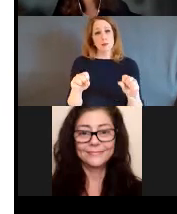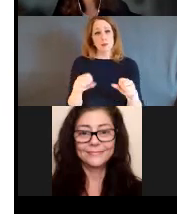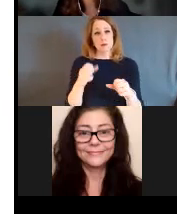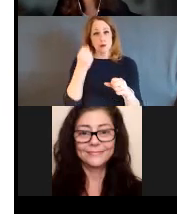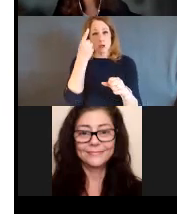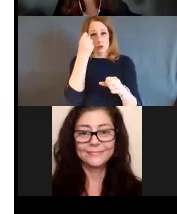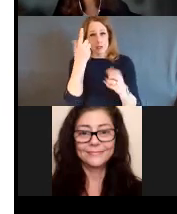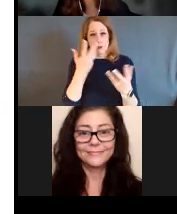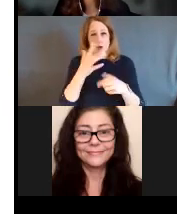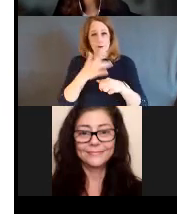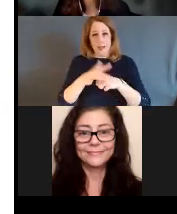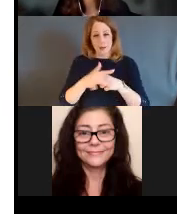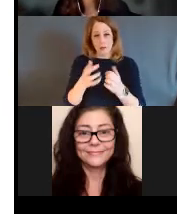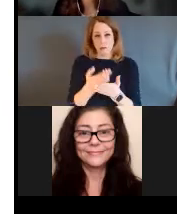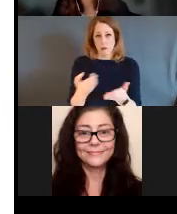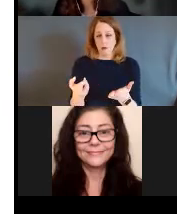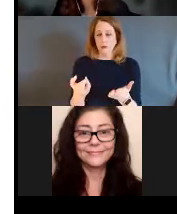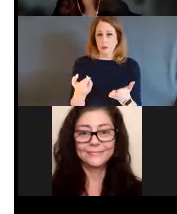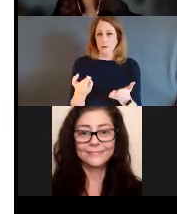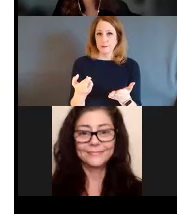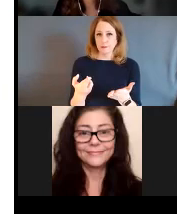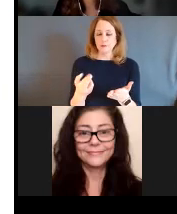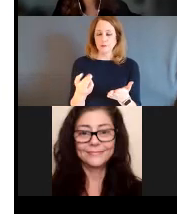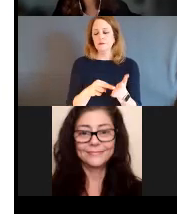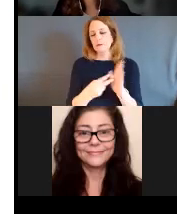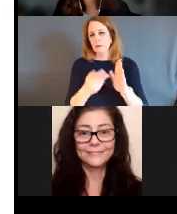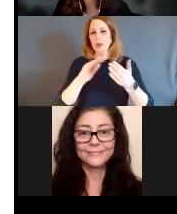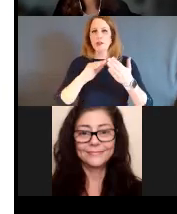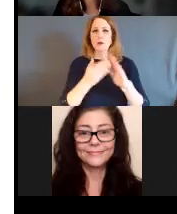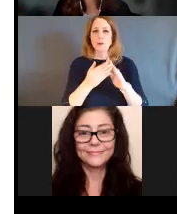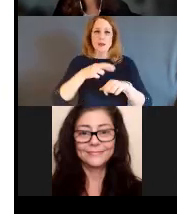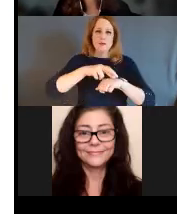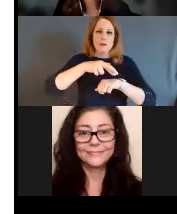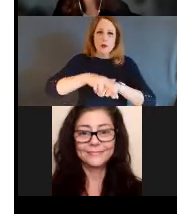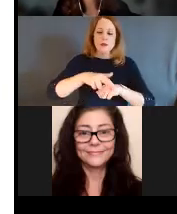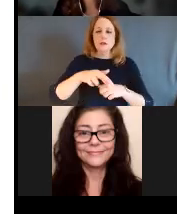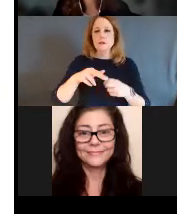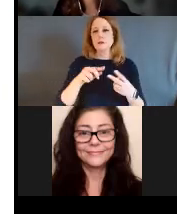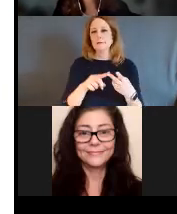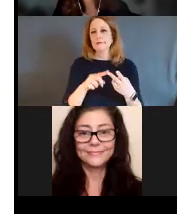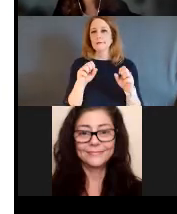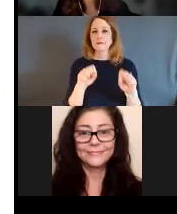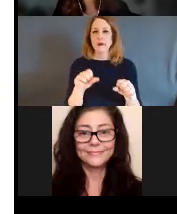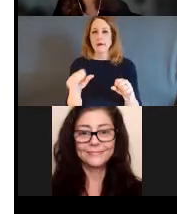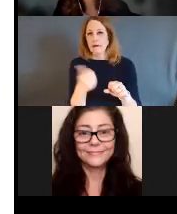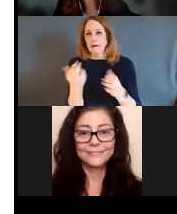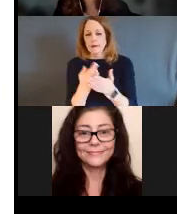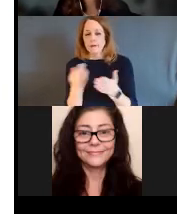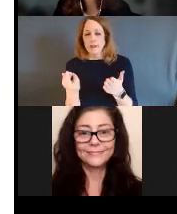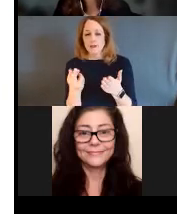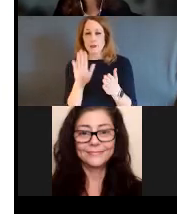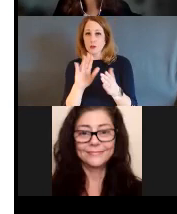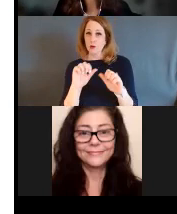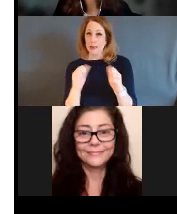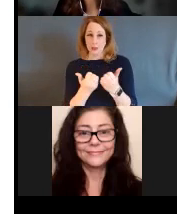resources that they have for them. So this would be community referrals that are available to them. This could be other resources that your agency